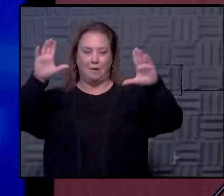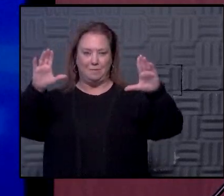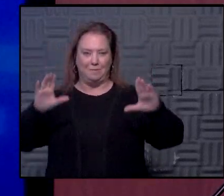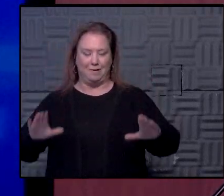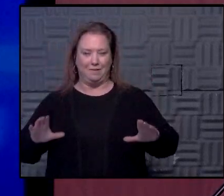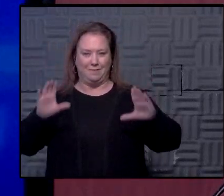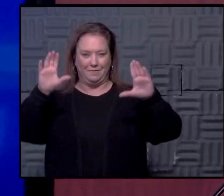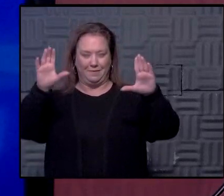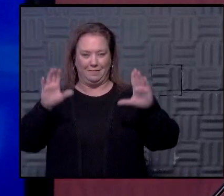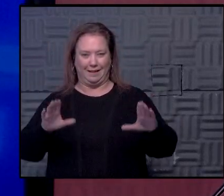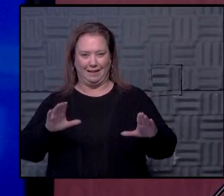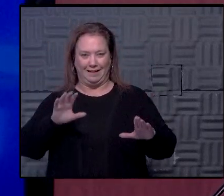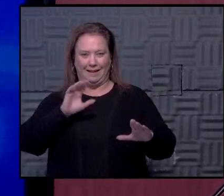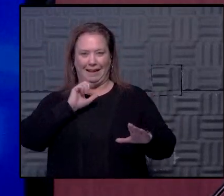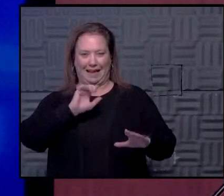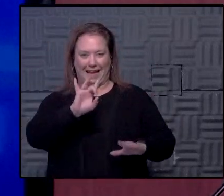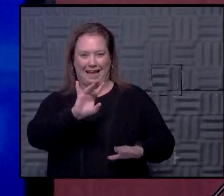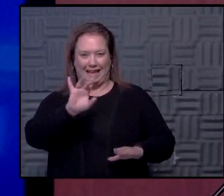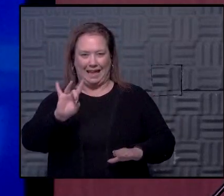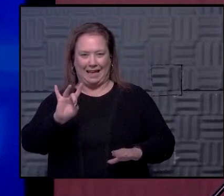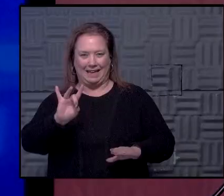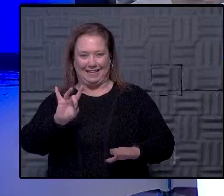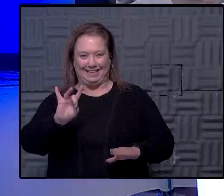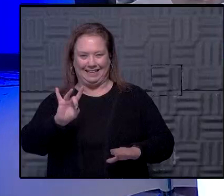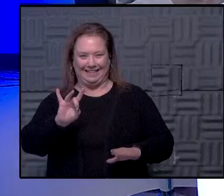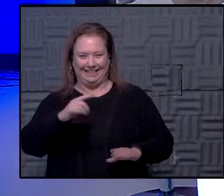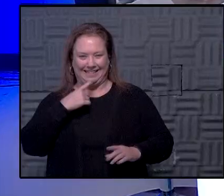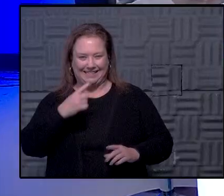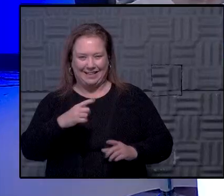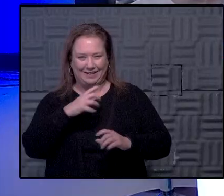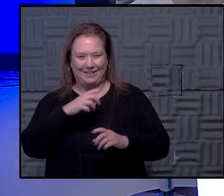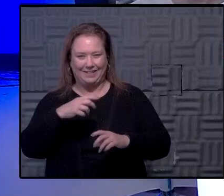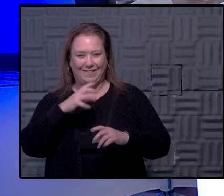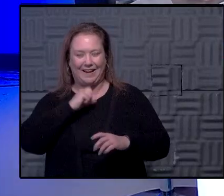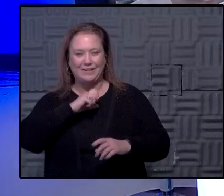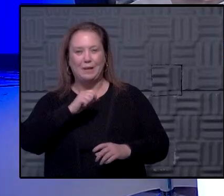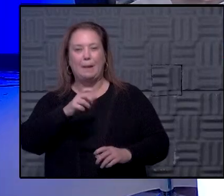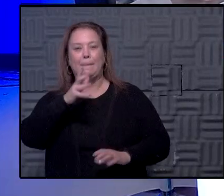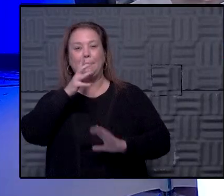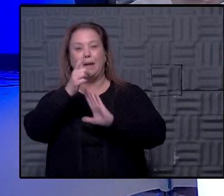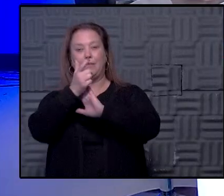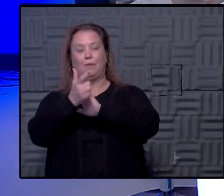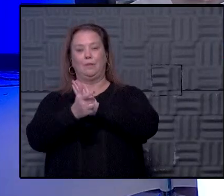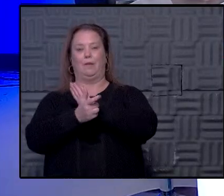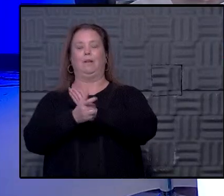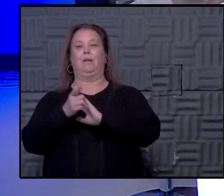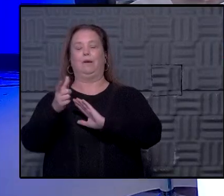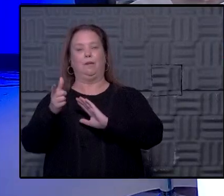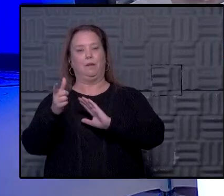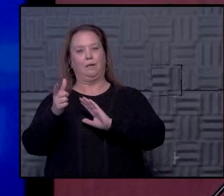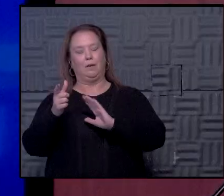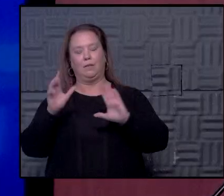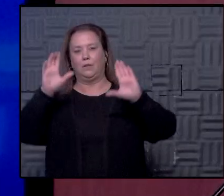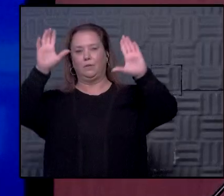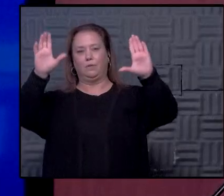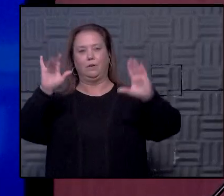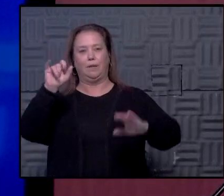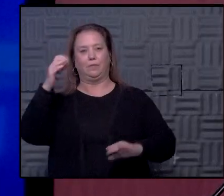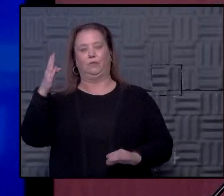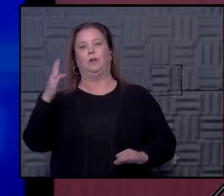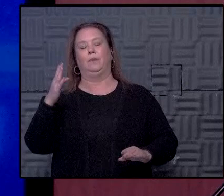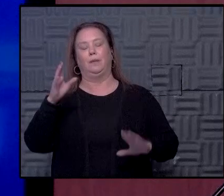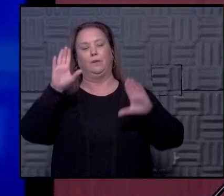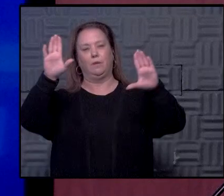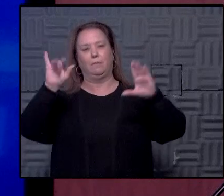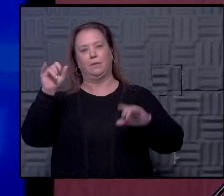wonderful 88-year-old mother-in-law, she's at Bishop Spencer Place, where they do an amazing job. I was going to say they